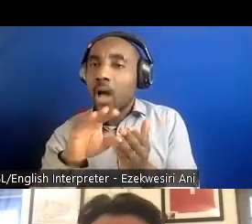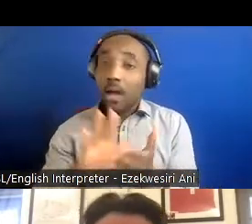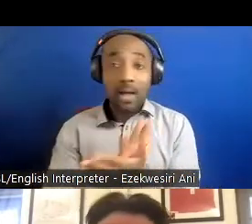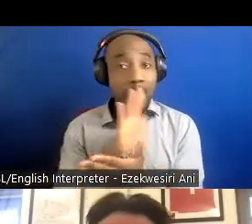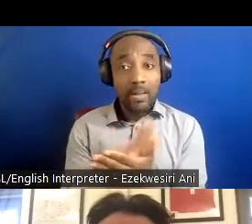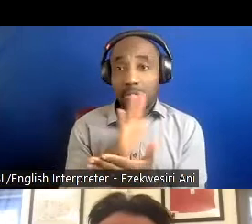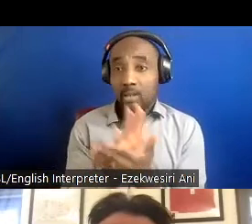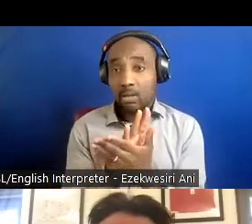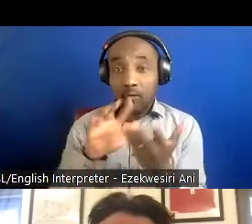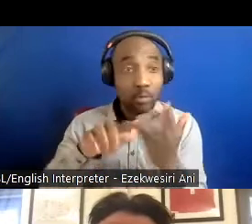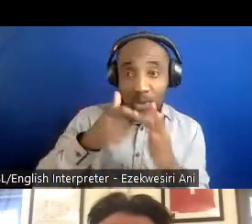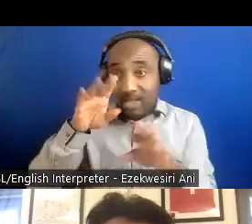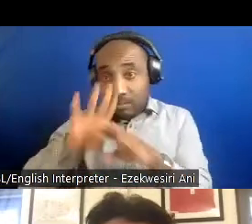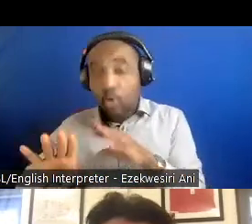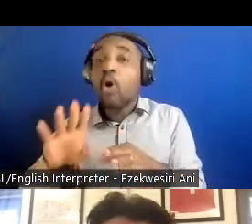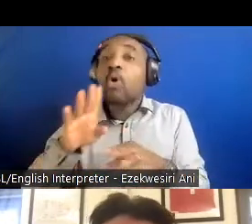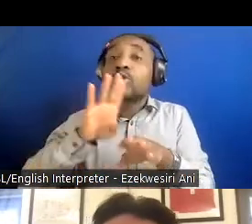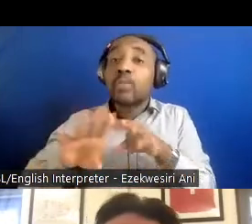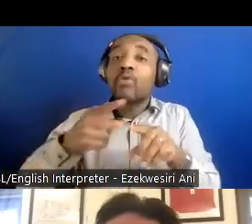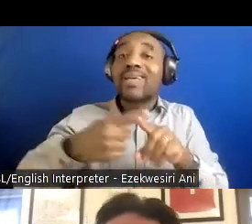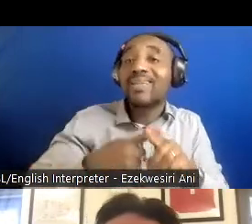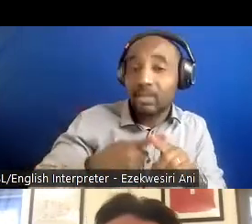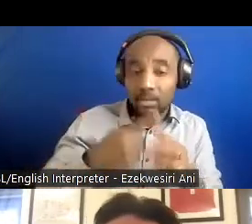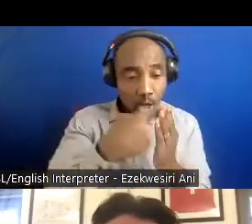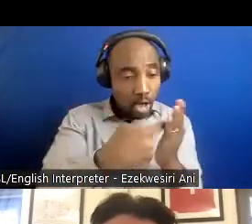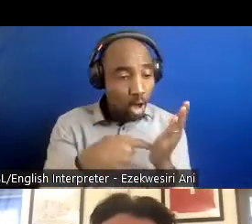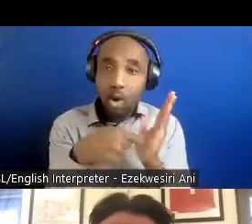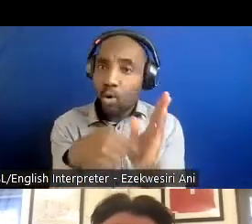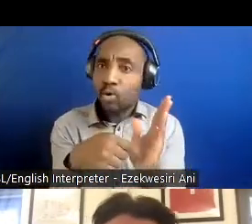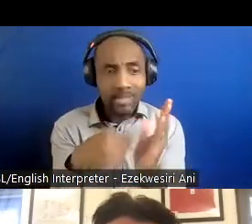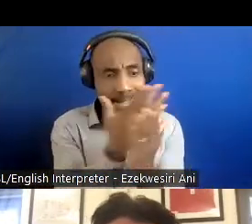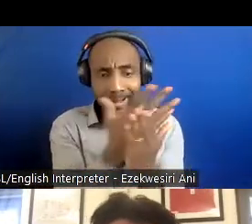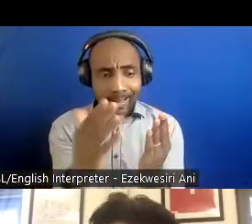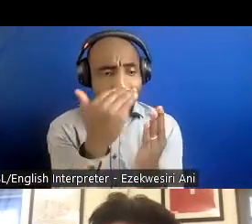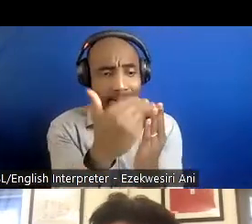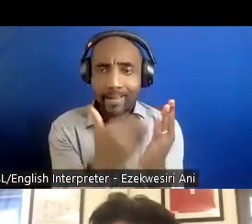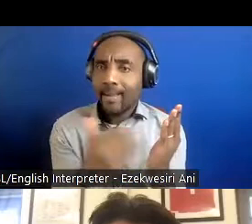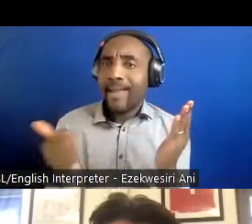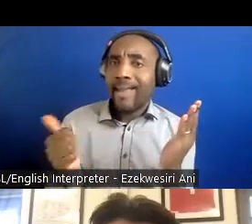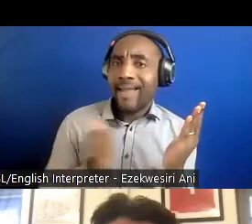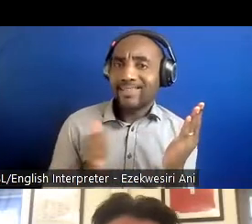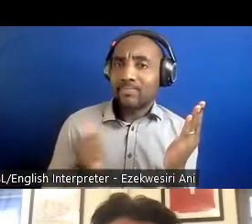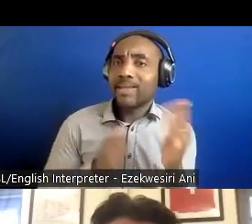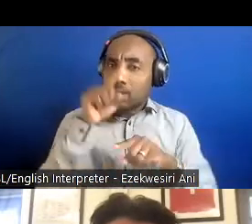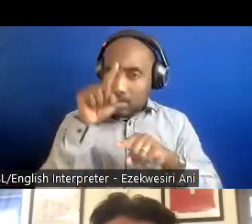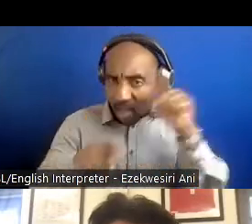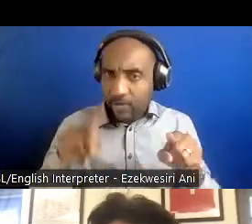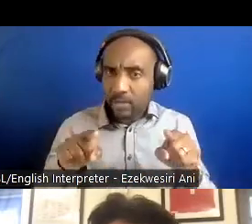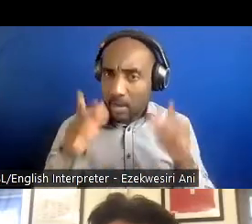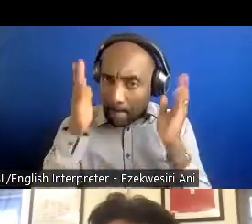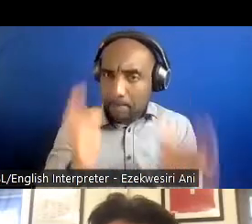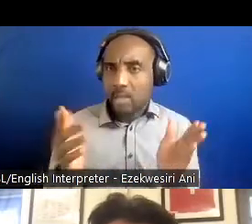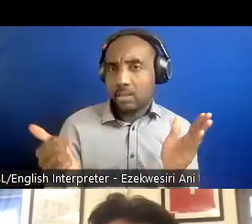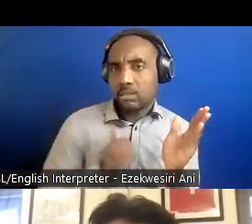that the Code has proved successful in setting very clear expectations around diversity, especially in